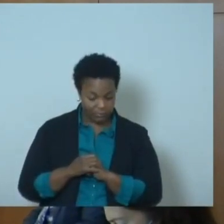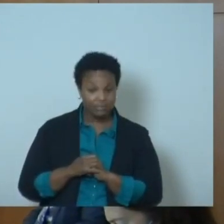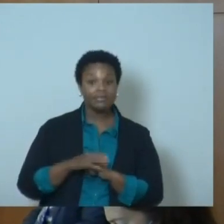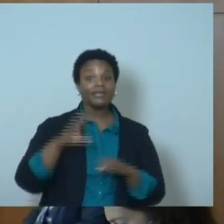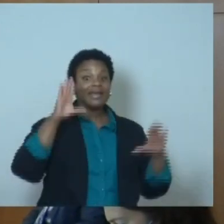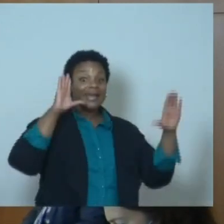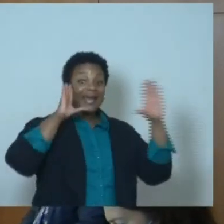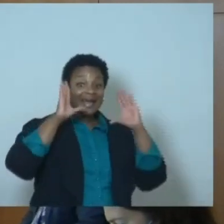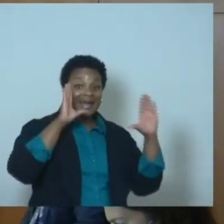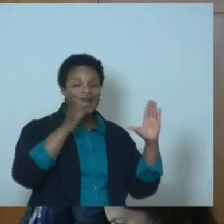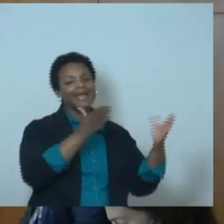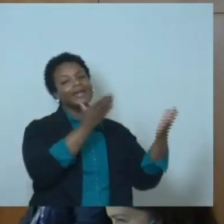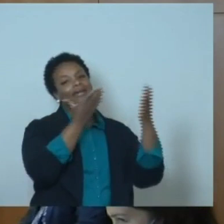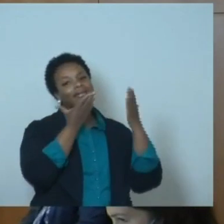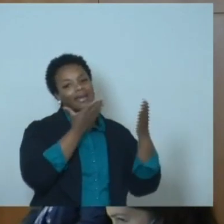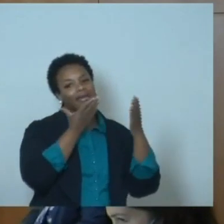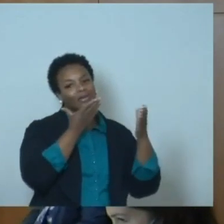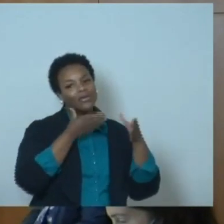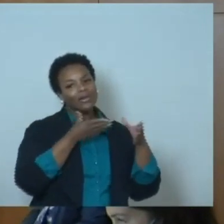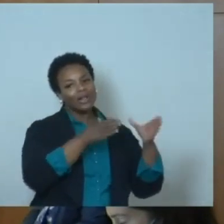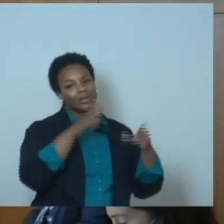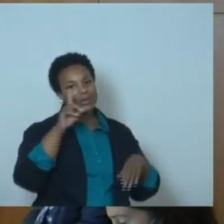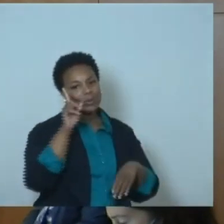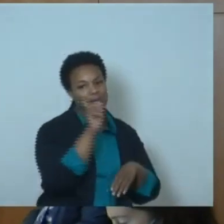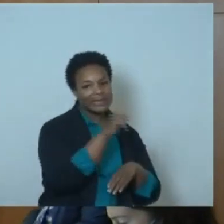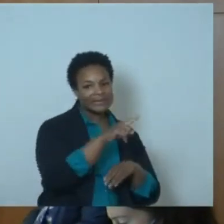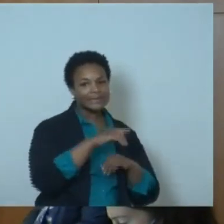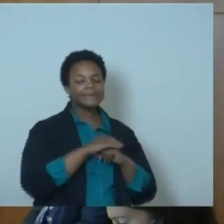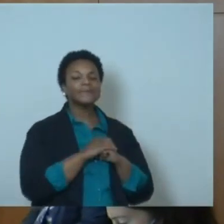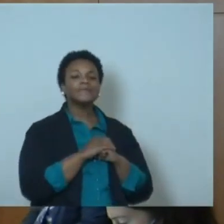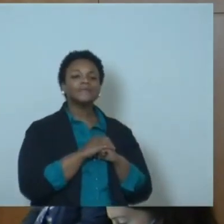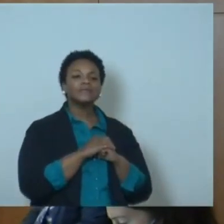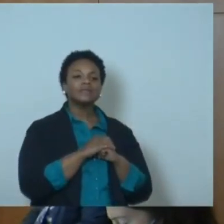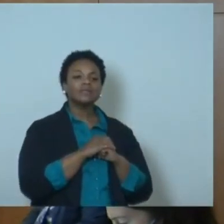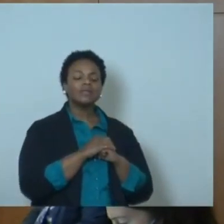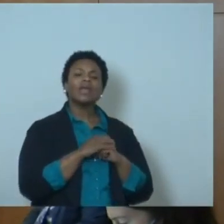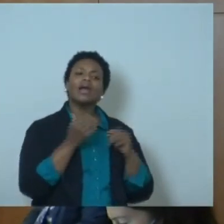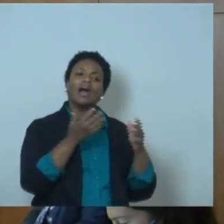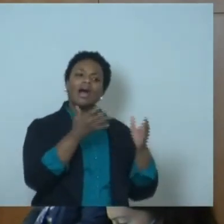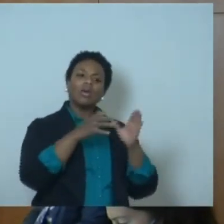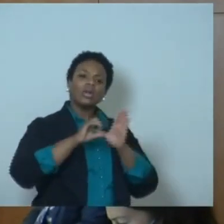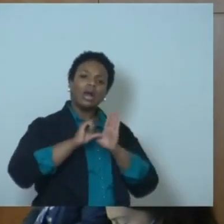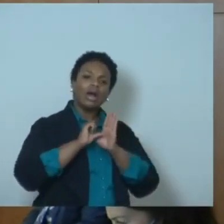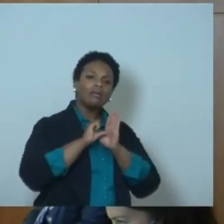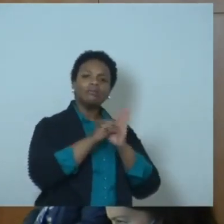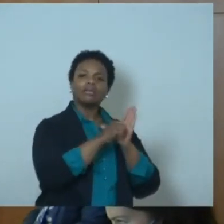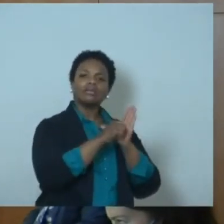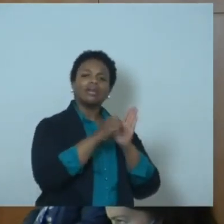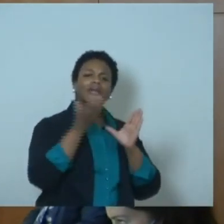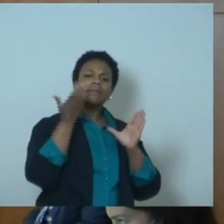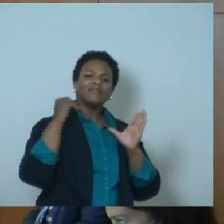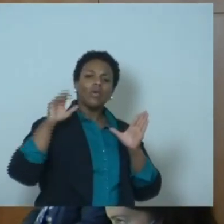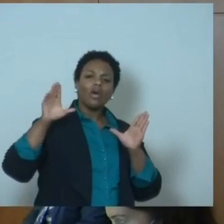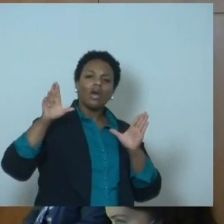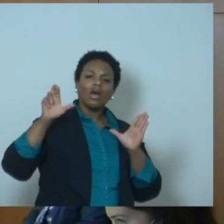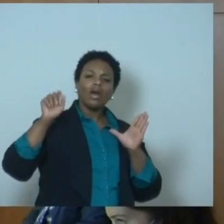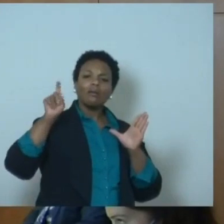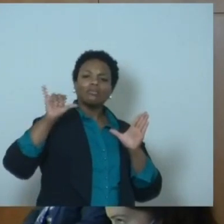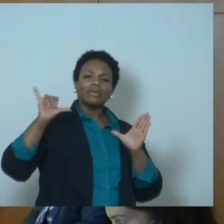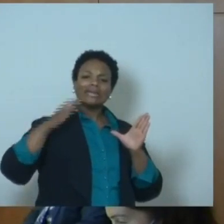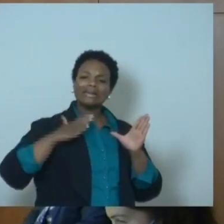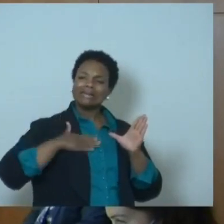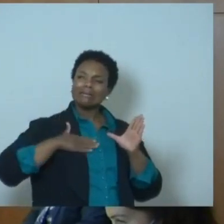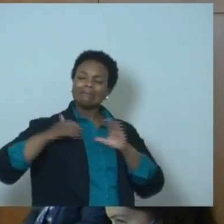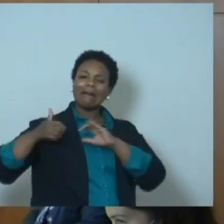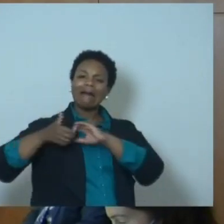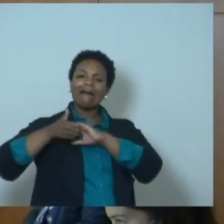Hi, thanks for the question. I'm actually going to reiterate my colleague Brittany Hope's question about